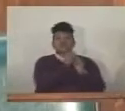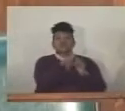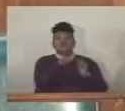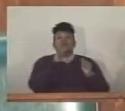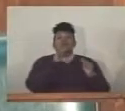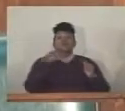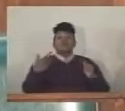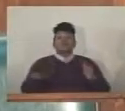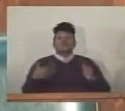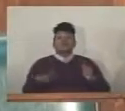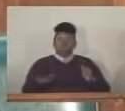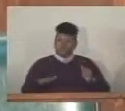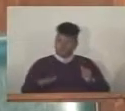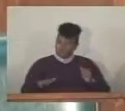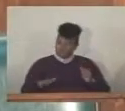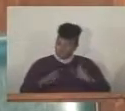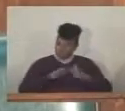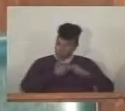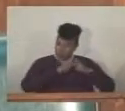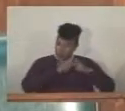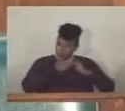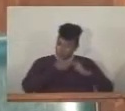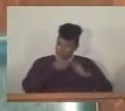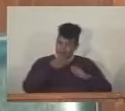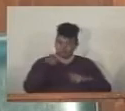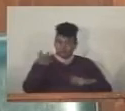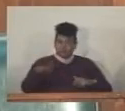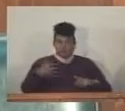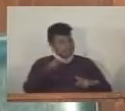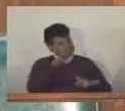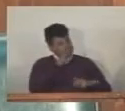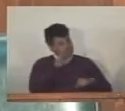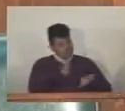an extraordinary problem.